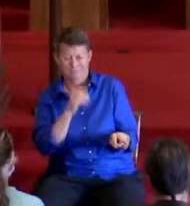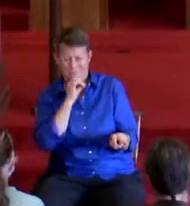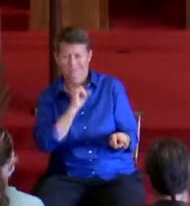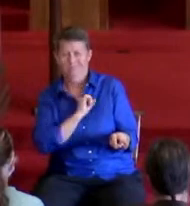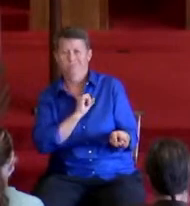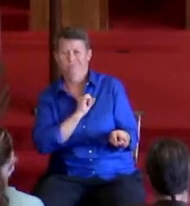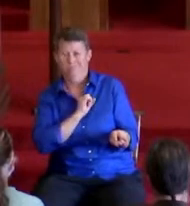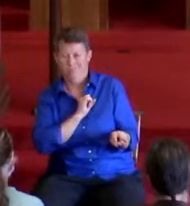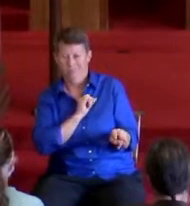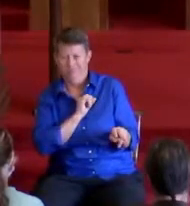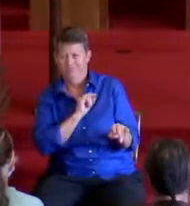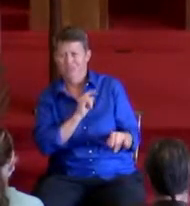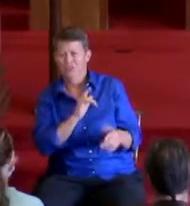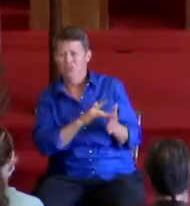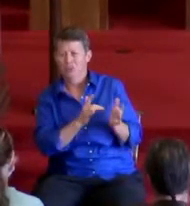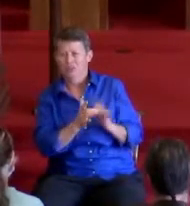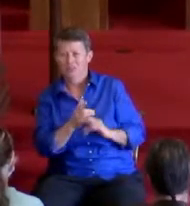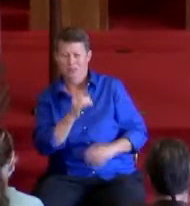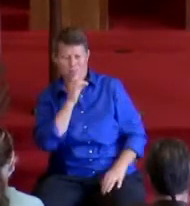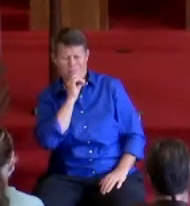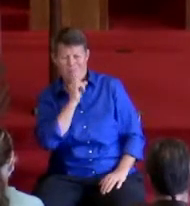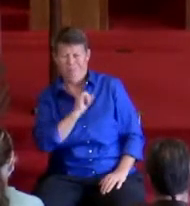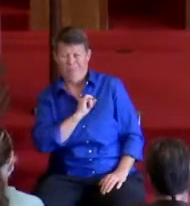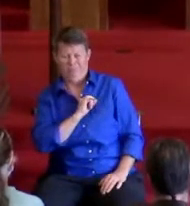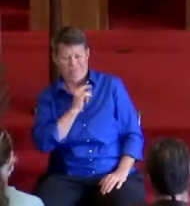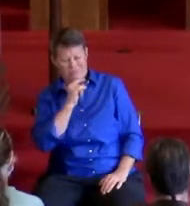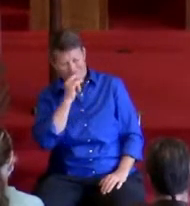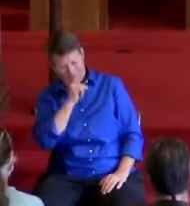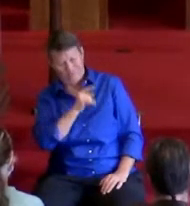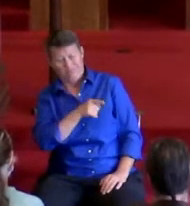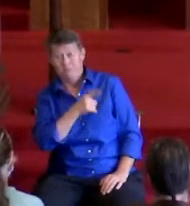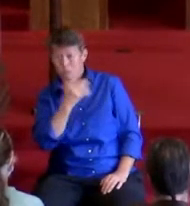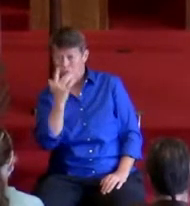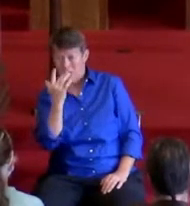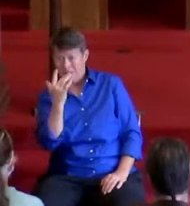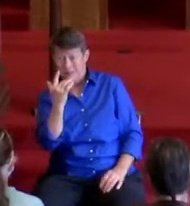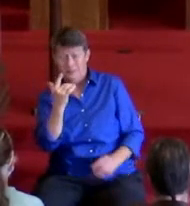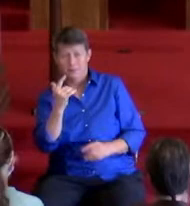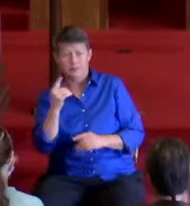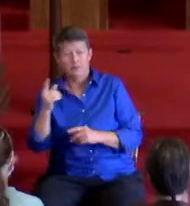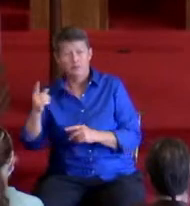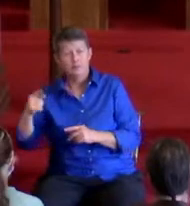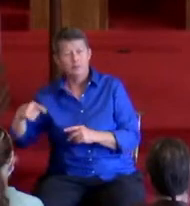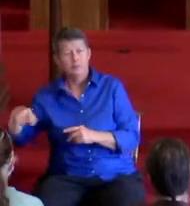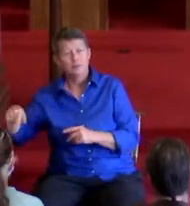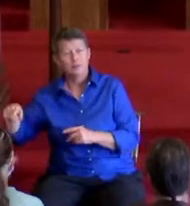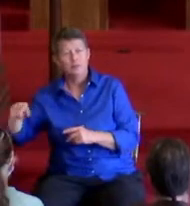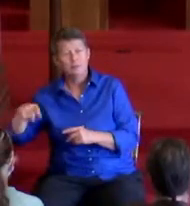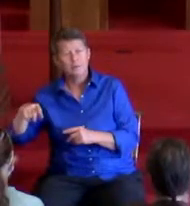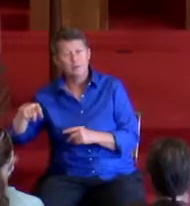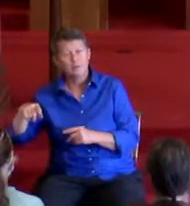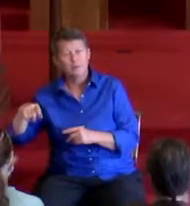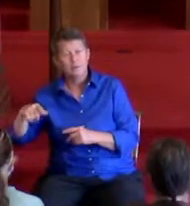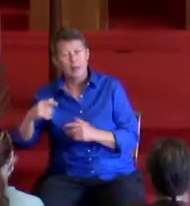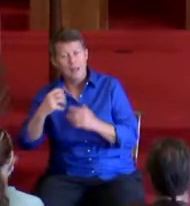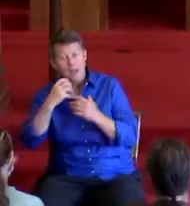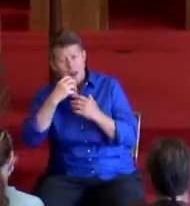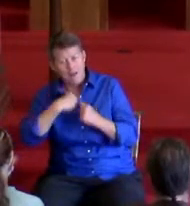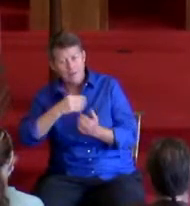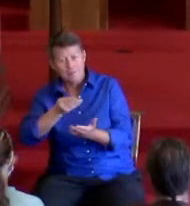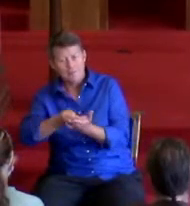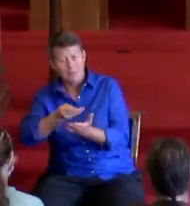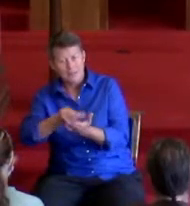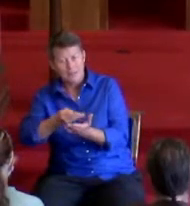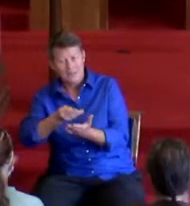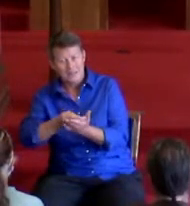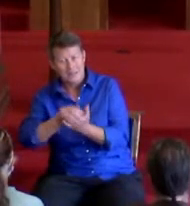Jesus. They sneered because they loved money. They